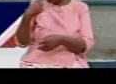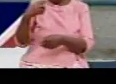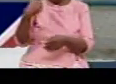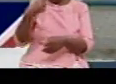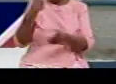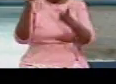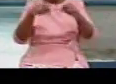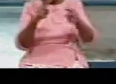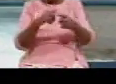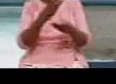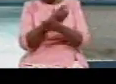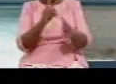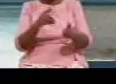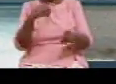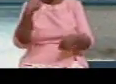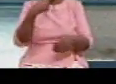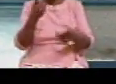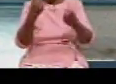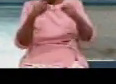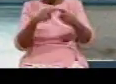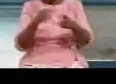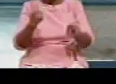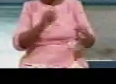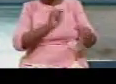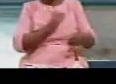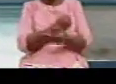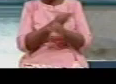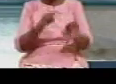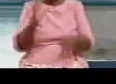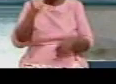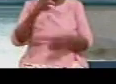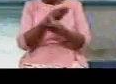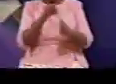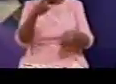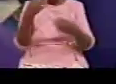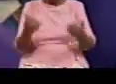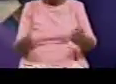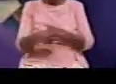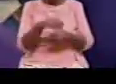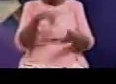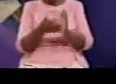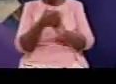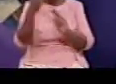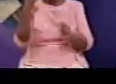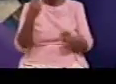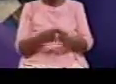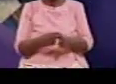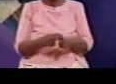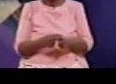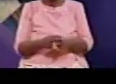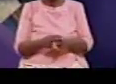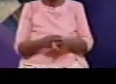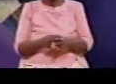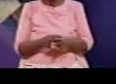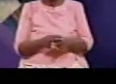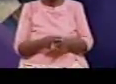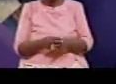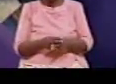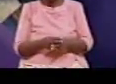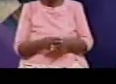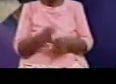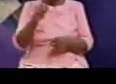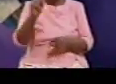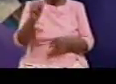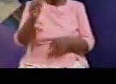who comes to set us free, it will deliver you today in Jesus' name. Taskmaster,